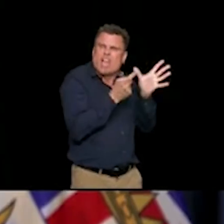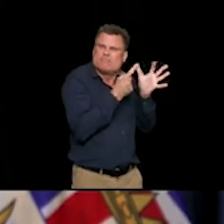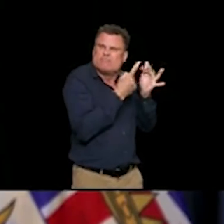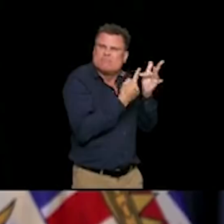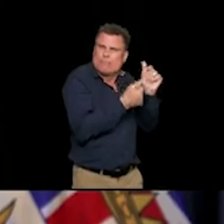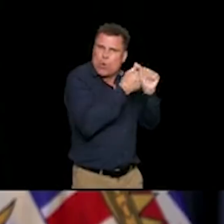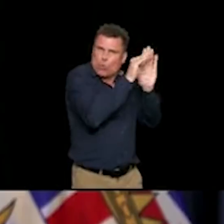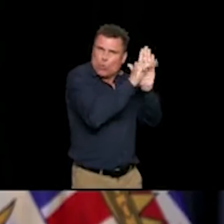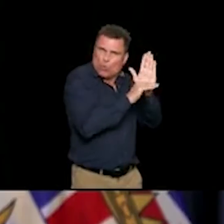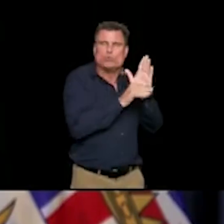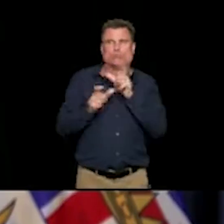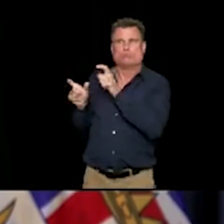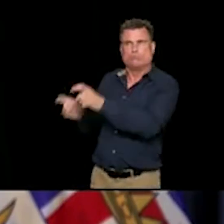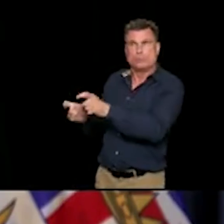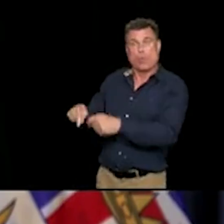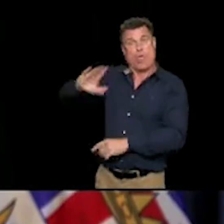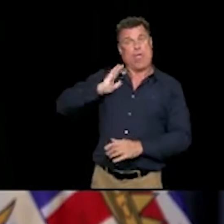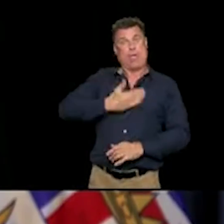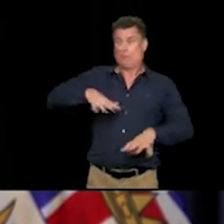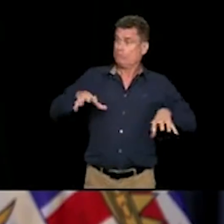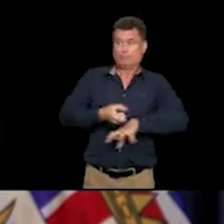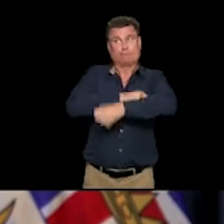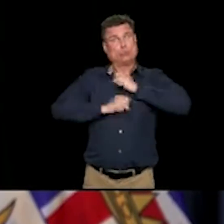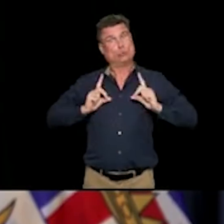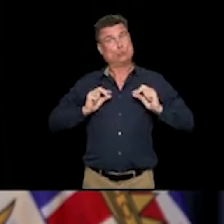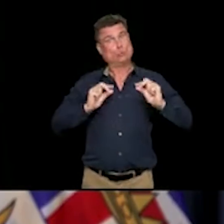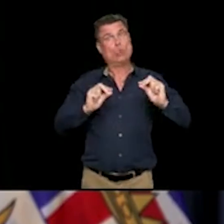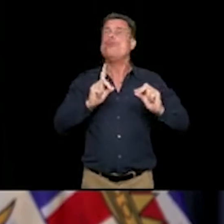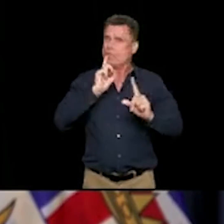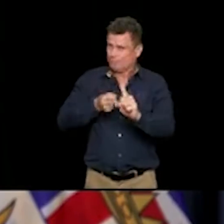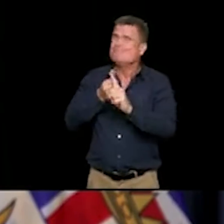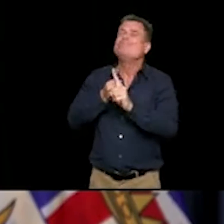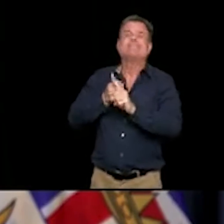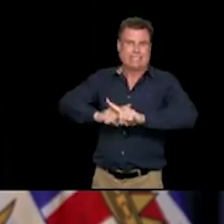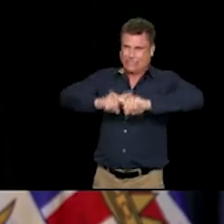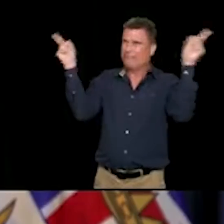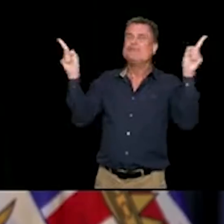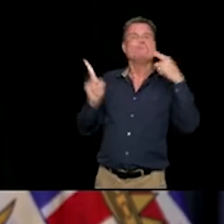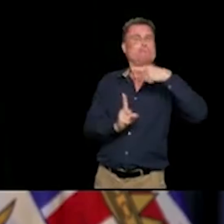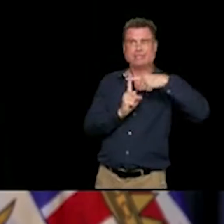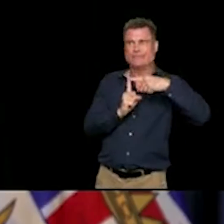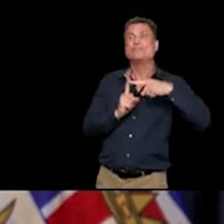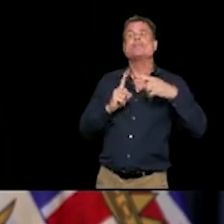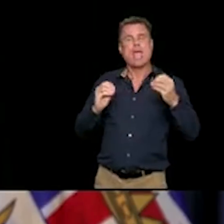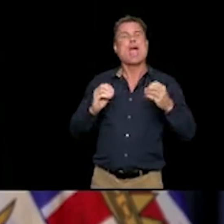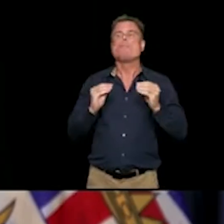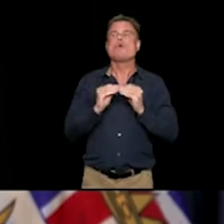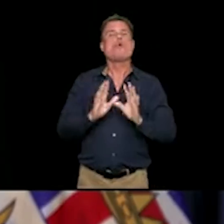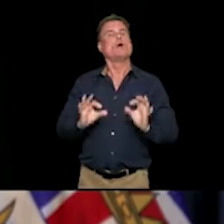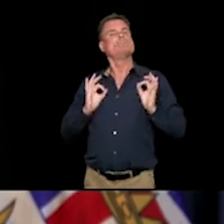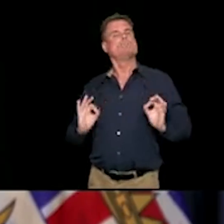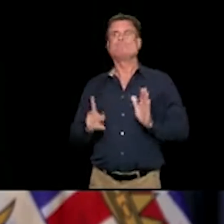us. Our actions make a difference. Our actions can inspire others to do the right